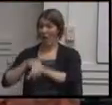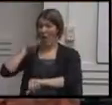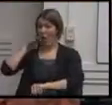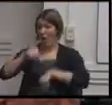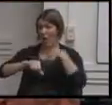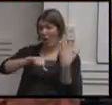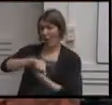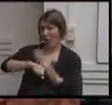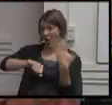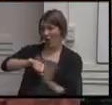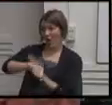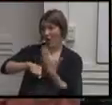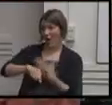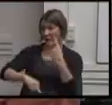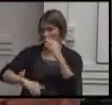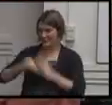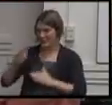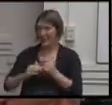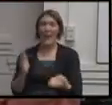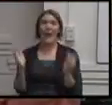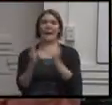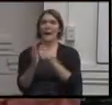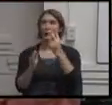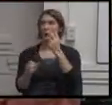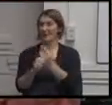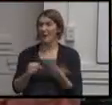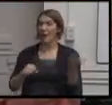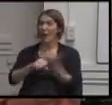$400,000 in next year and another couple